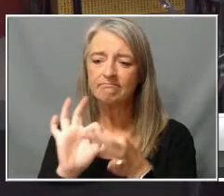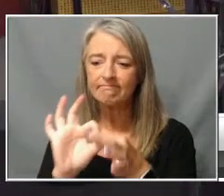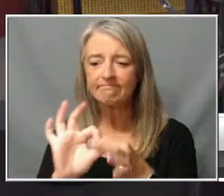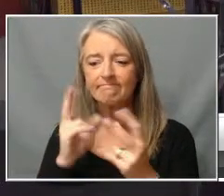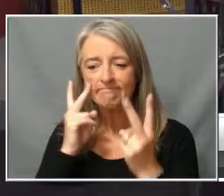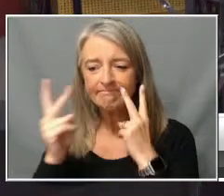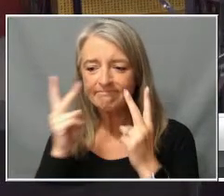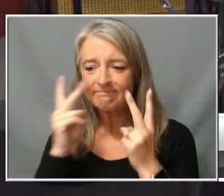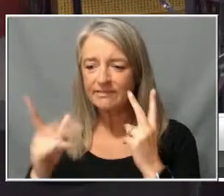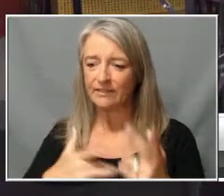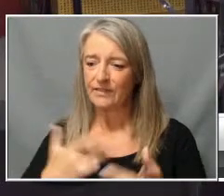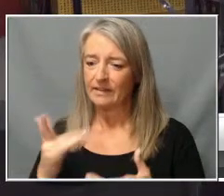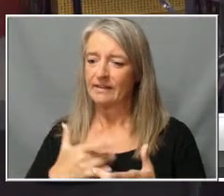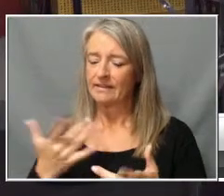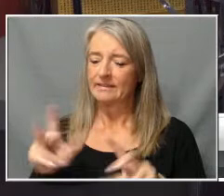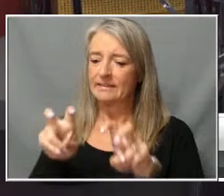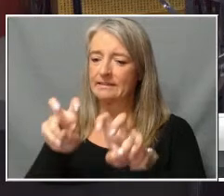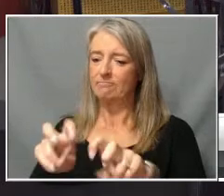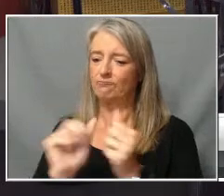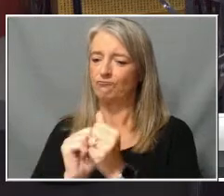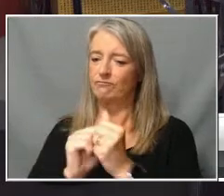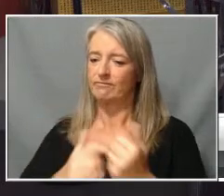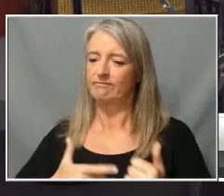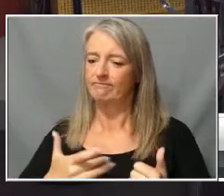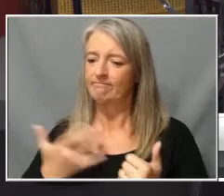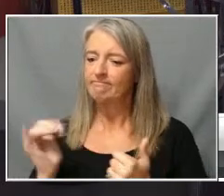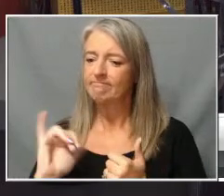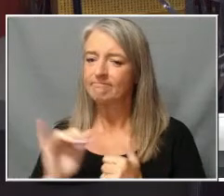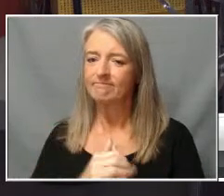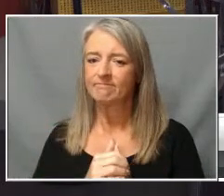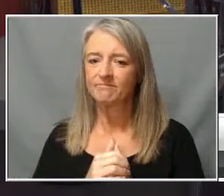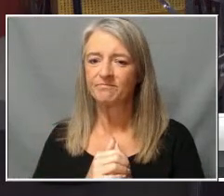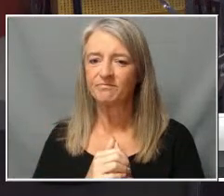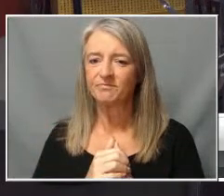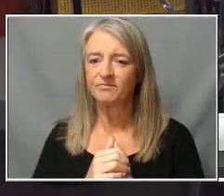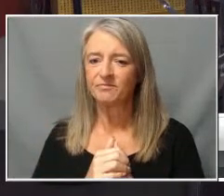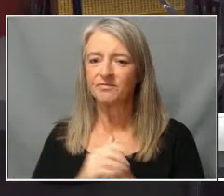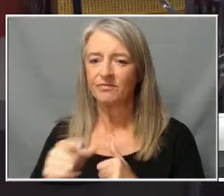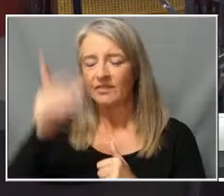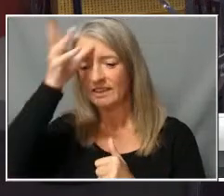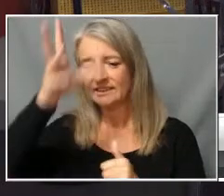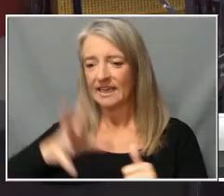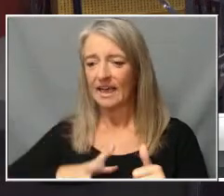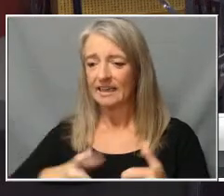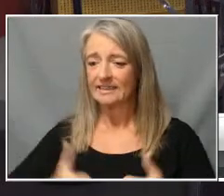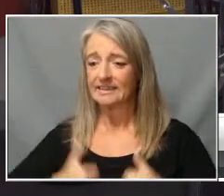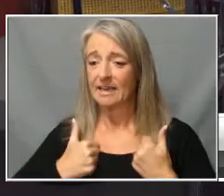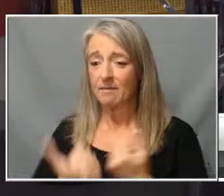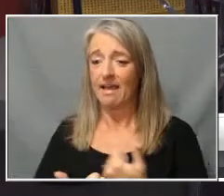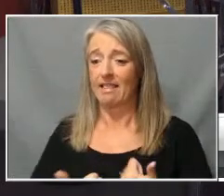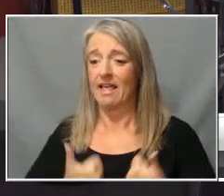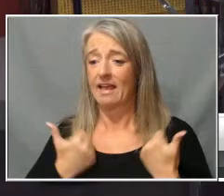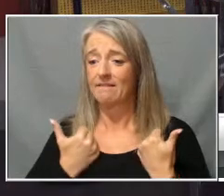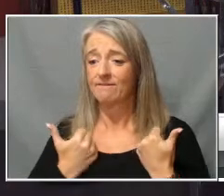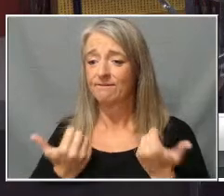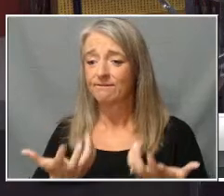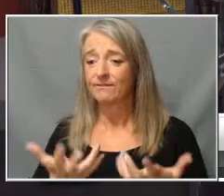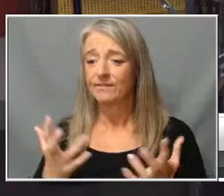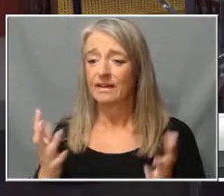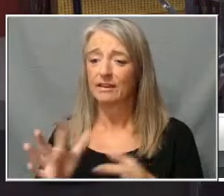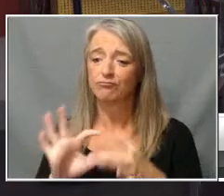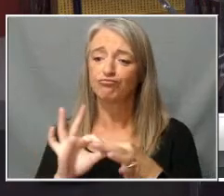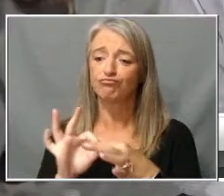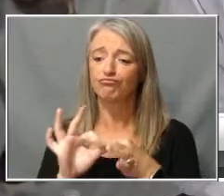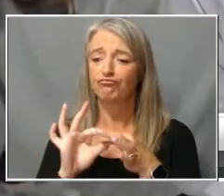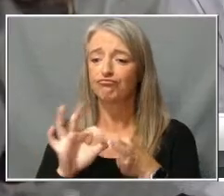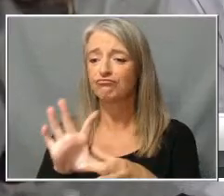room. What's it like to be sitting here together? I mean, this guy saved my life, so I always love getting to hang out with him on